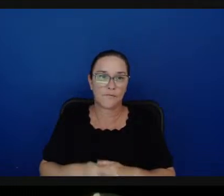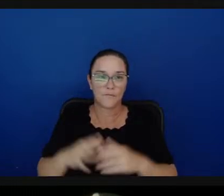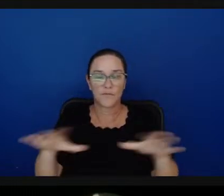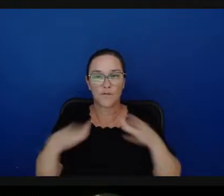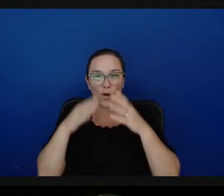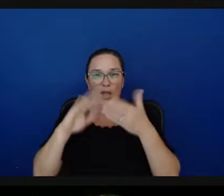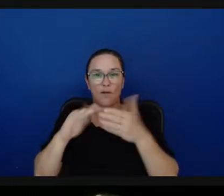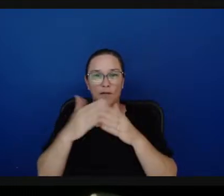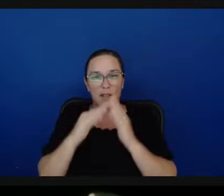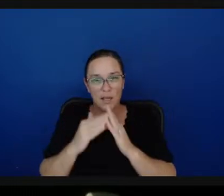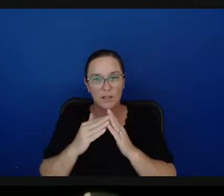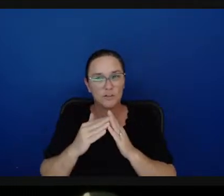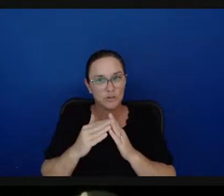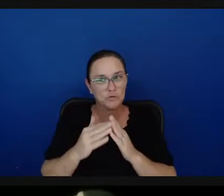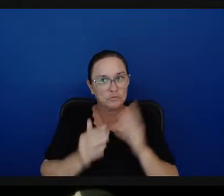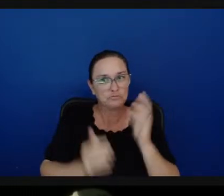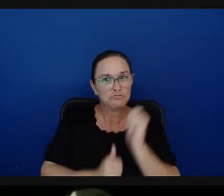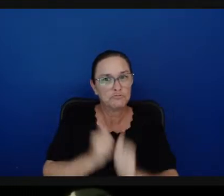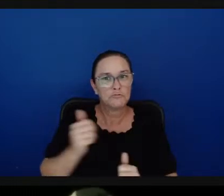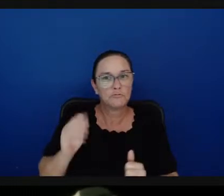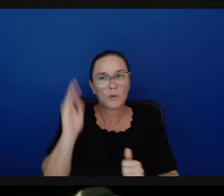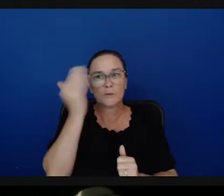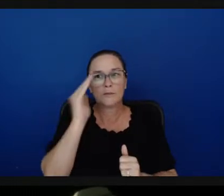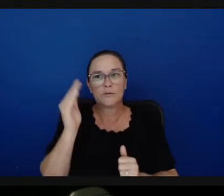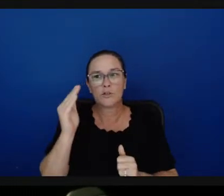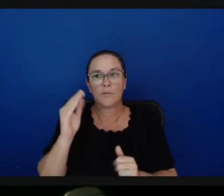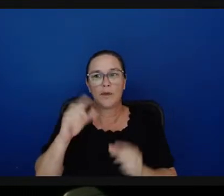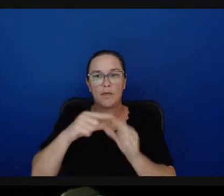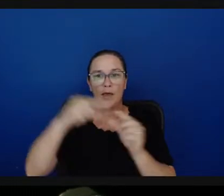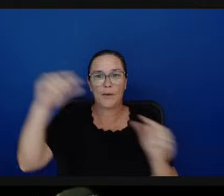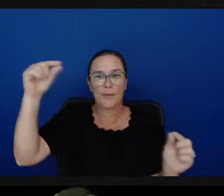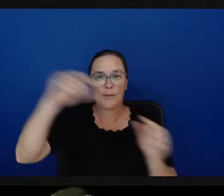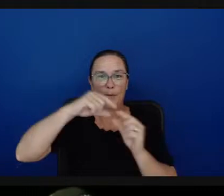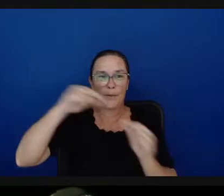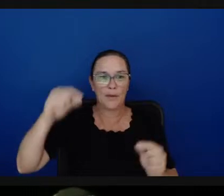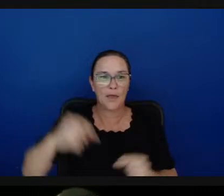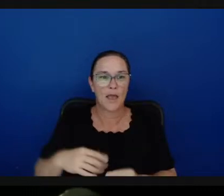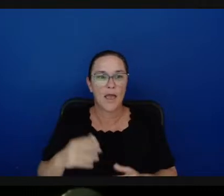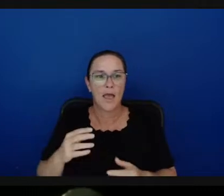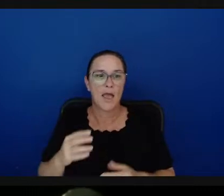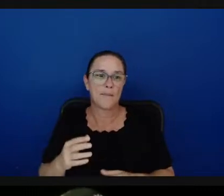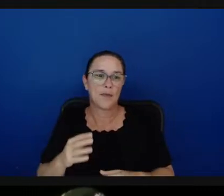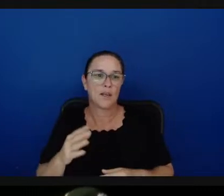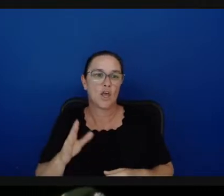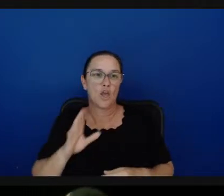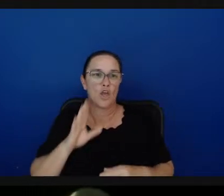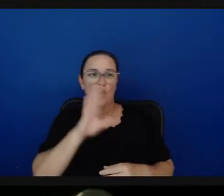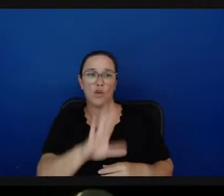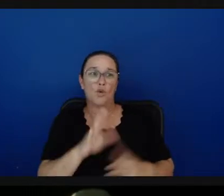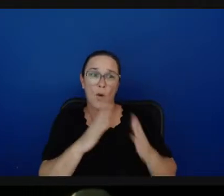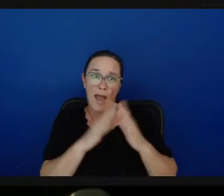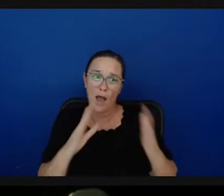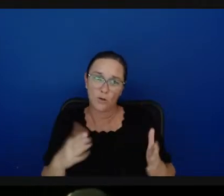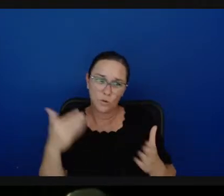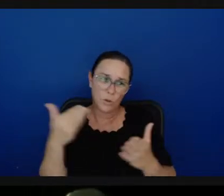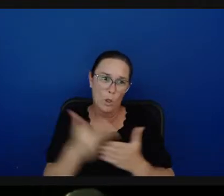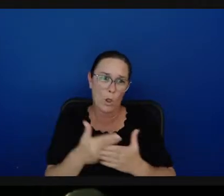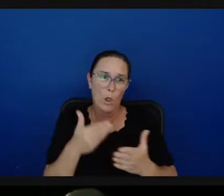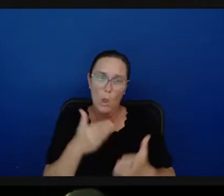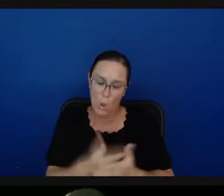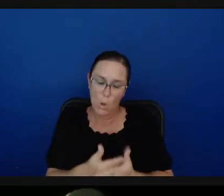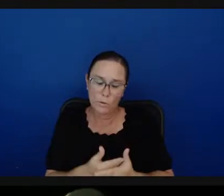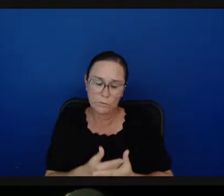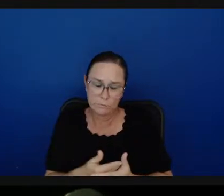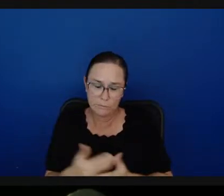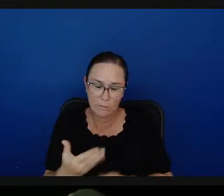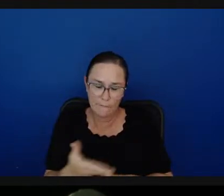as far as I've seen. Yeah. There's no proximity. I mean, your house is super close to Ahu'ailau, right? Like you're probably getting tephra and Pele's hair both. And,